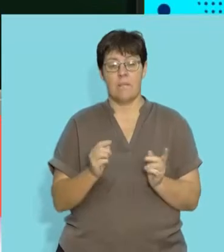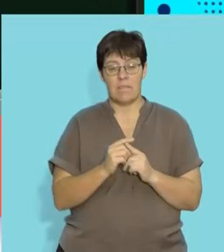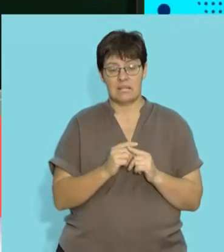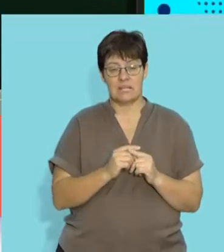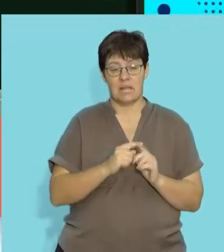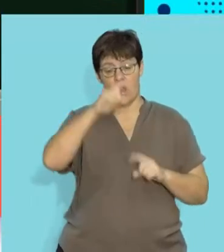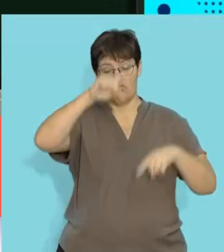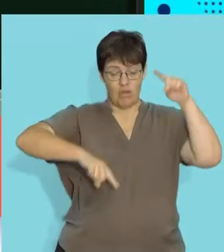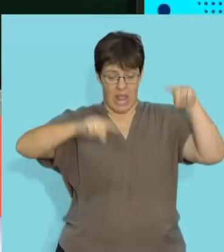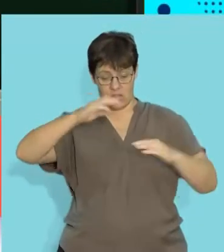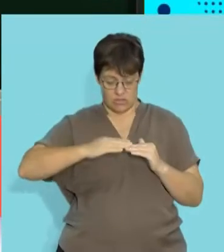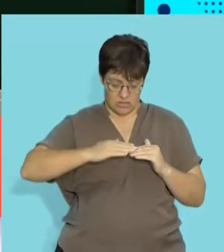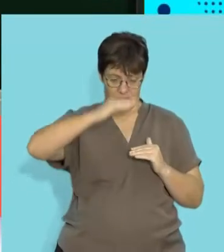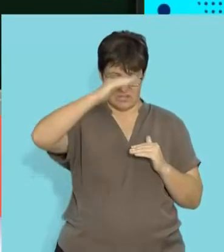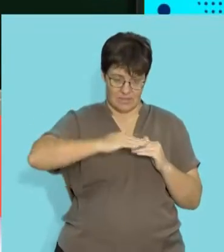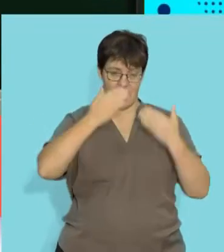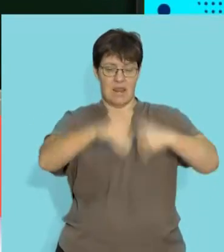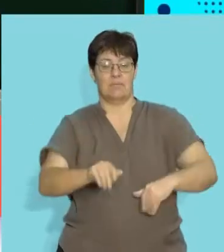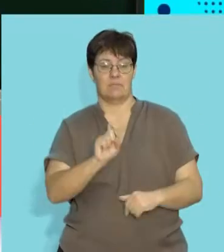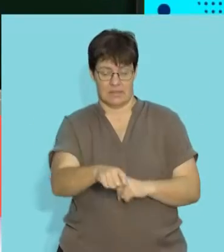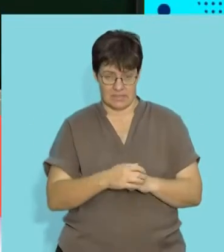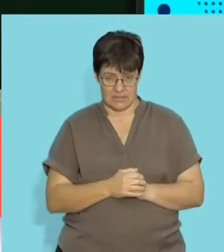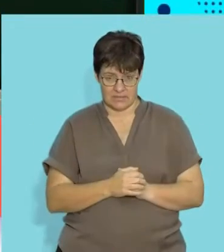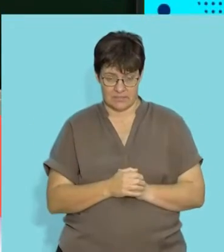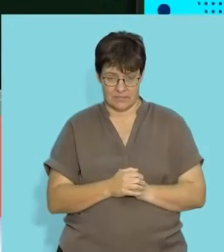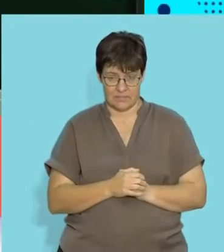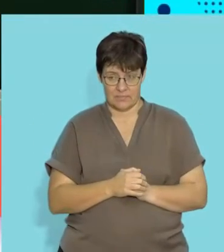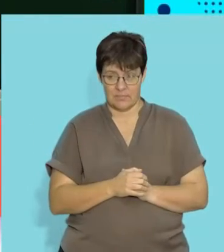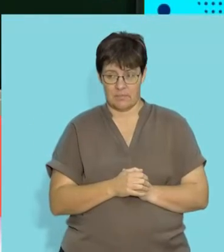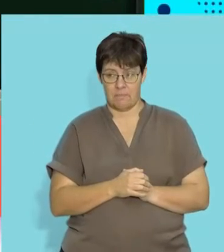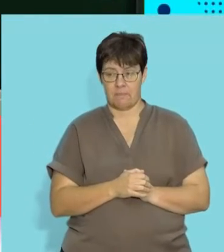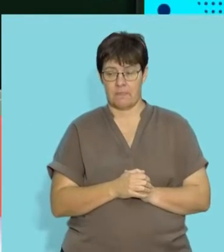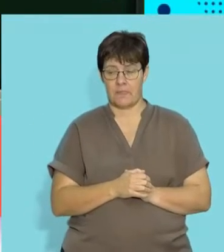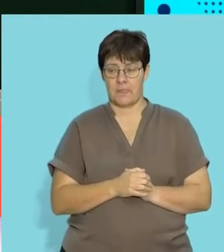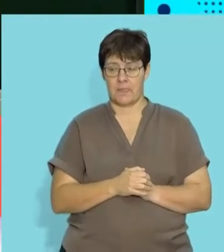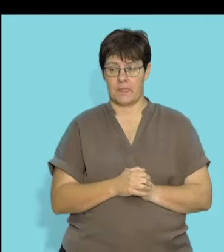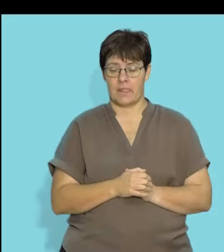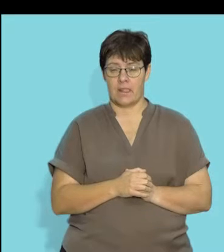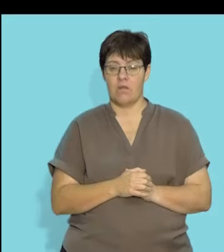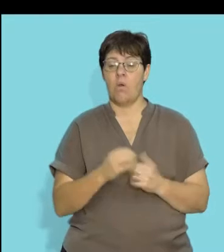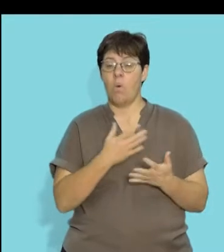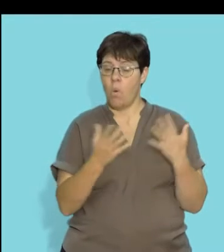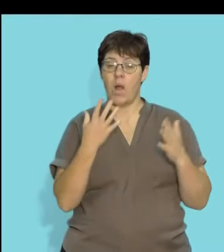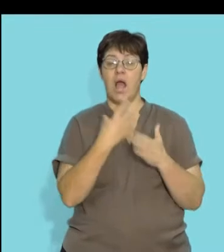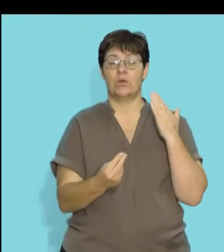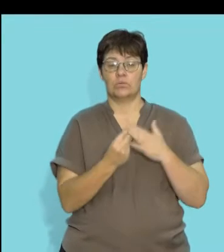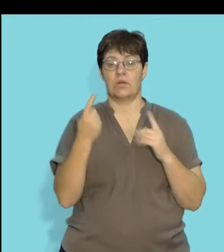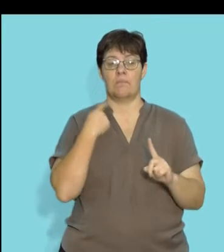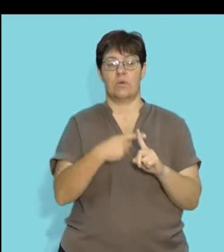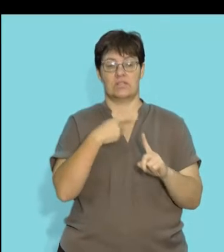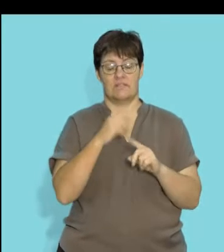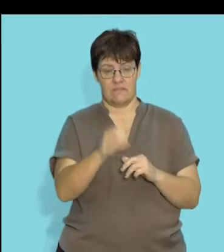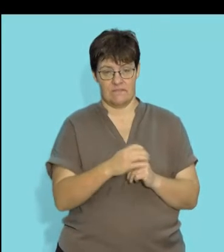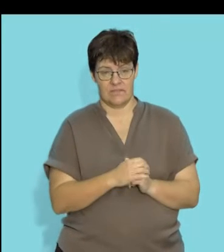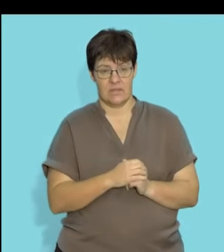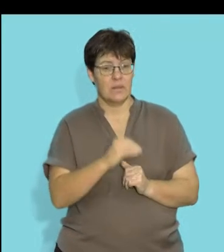But with the range, we then need to limit this, right? Remember we said all the